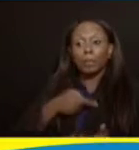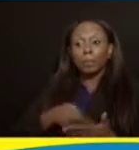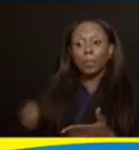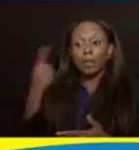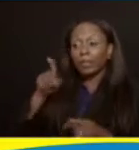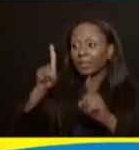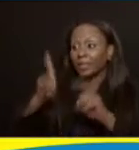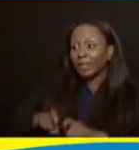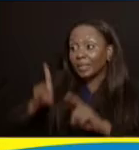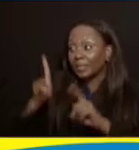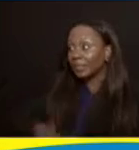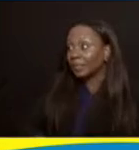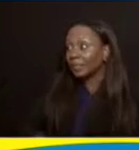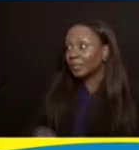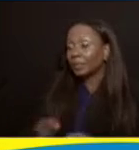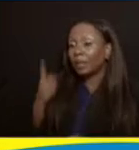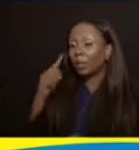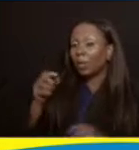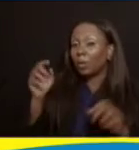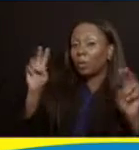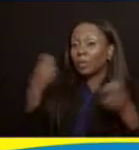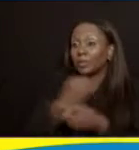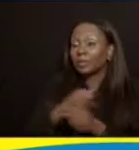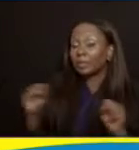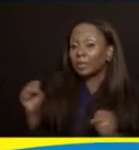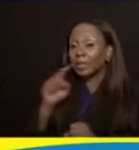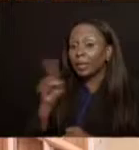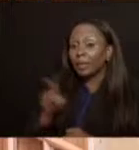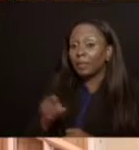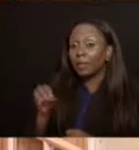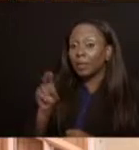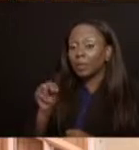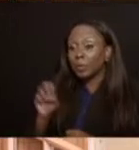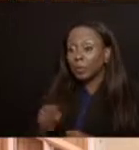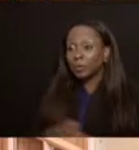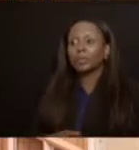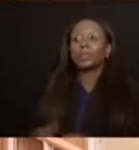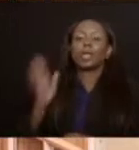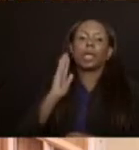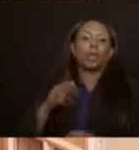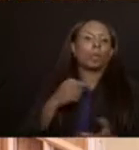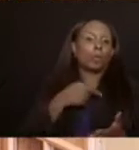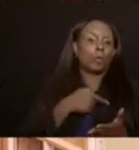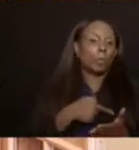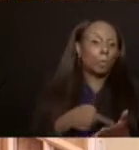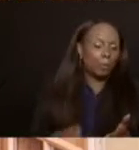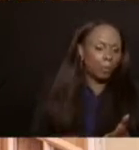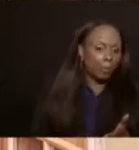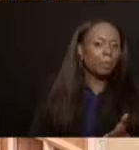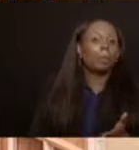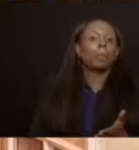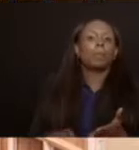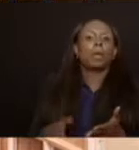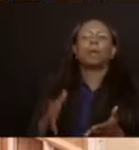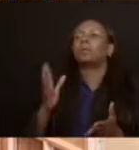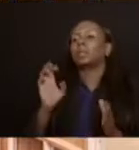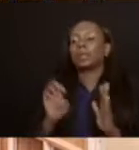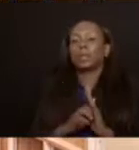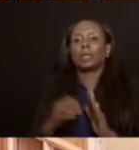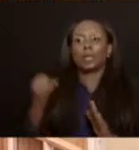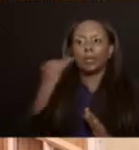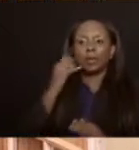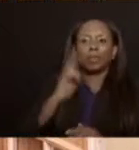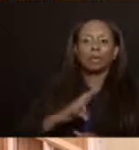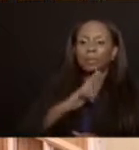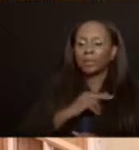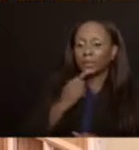Paying for the testing in public facilities. Whether a restaurant chooses to be able to say to somebody that, look,